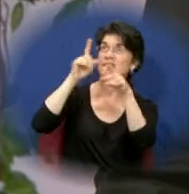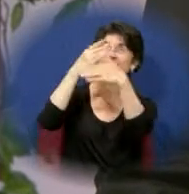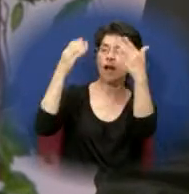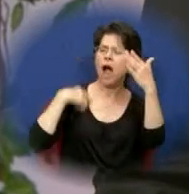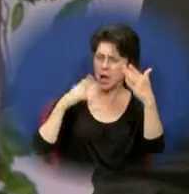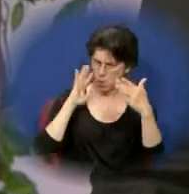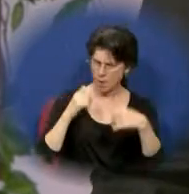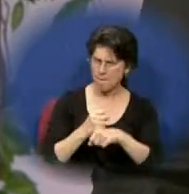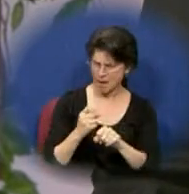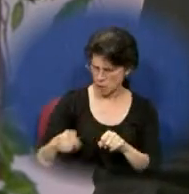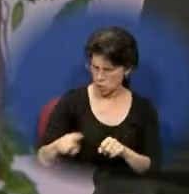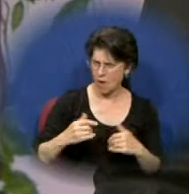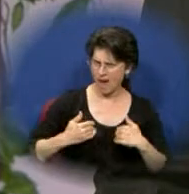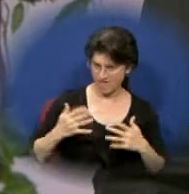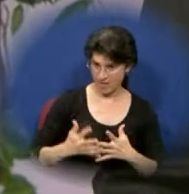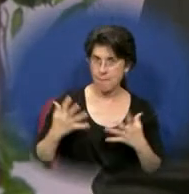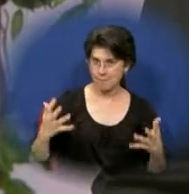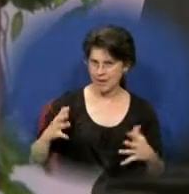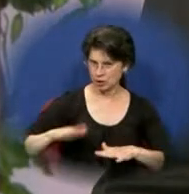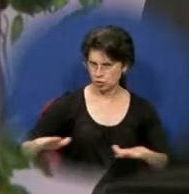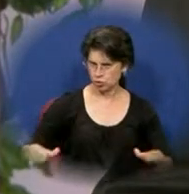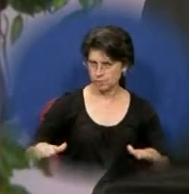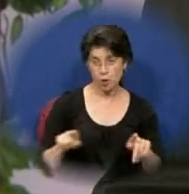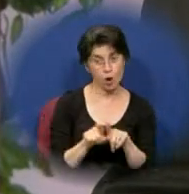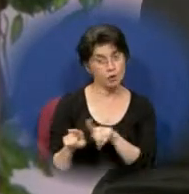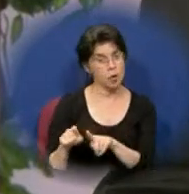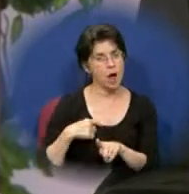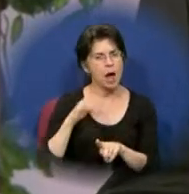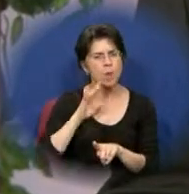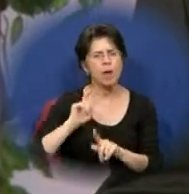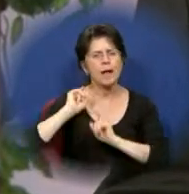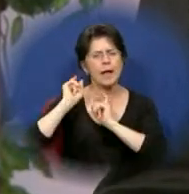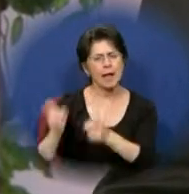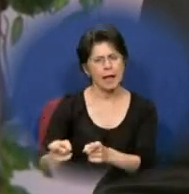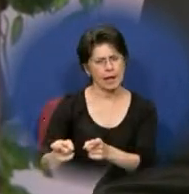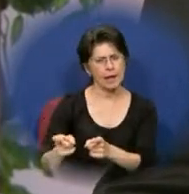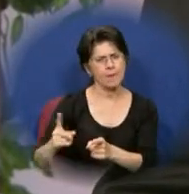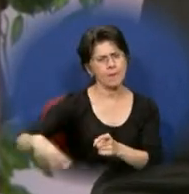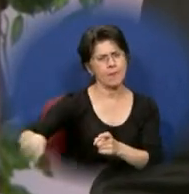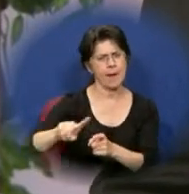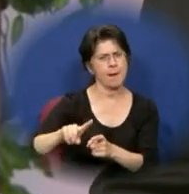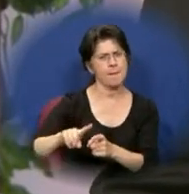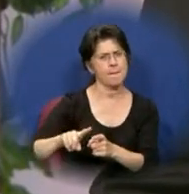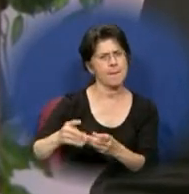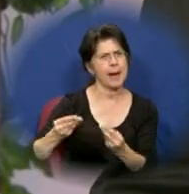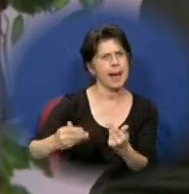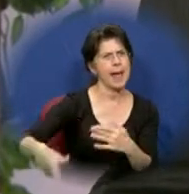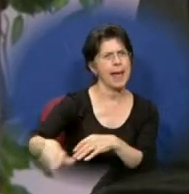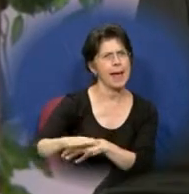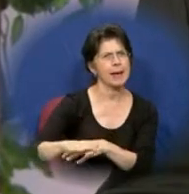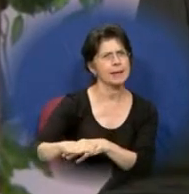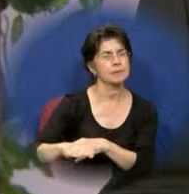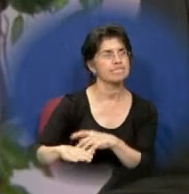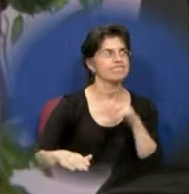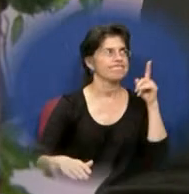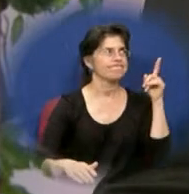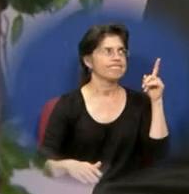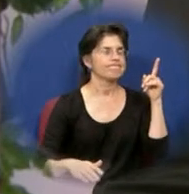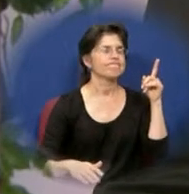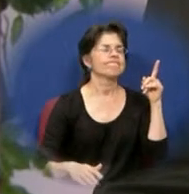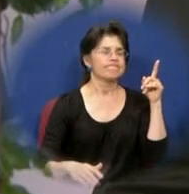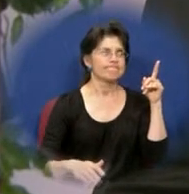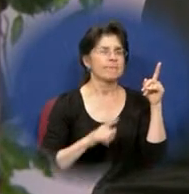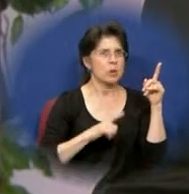I promised, I will give your descendants as their perpetual heritage.' So the Lord relented in